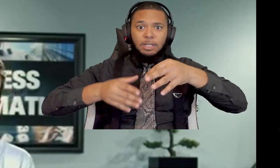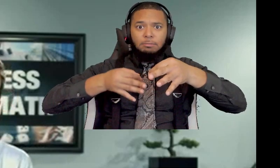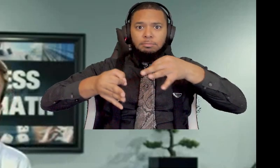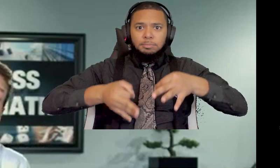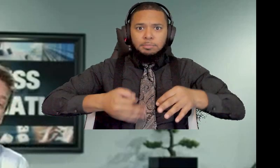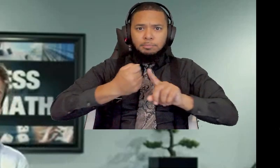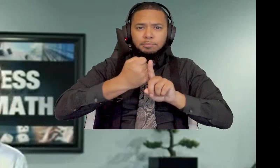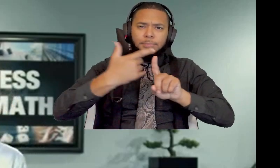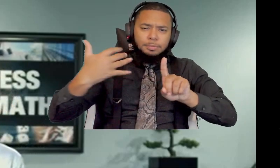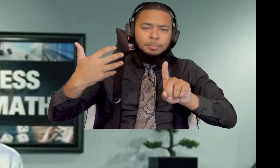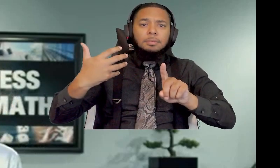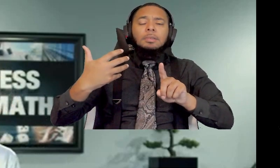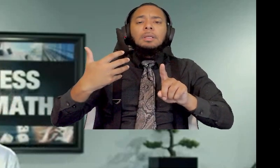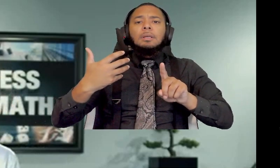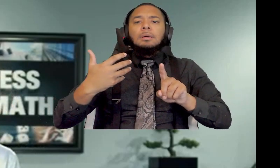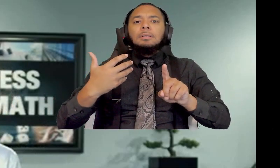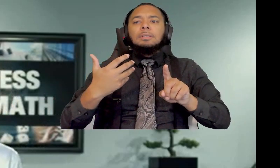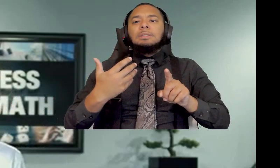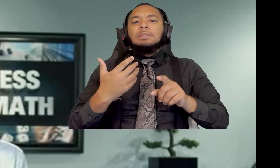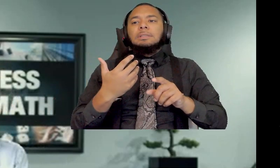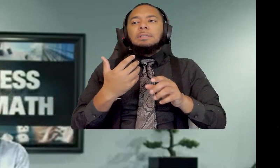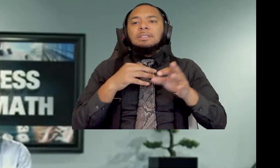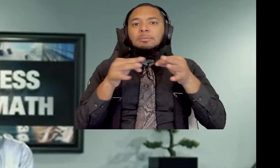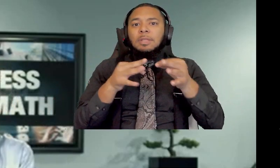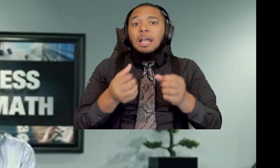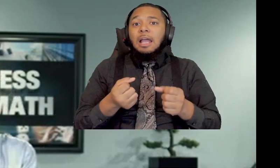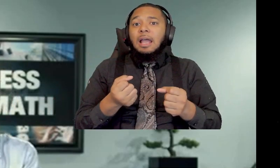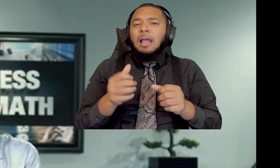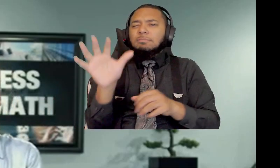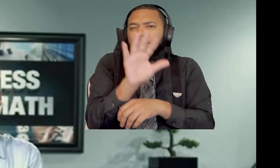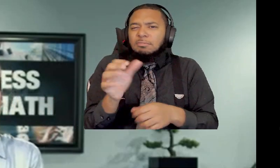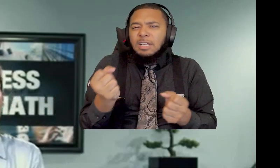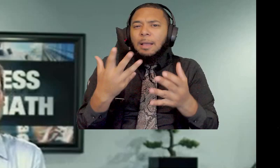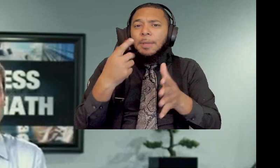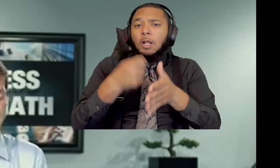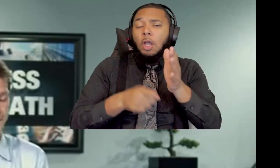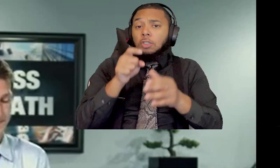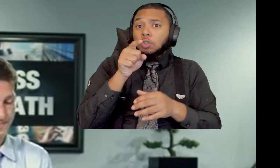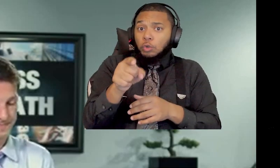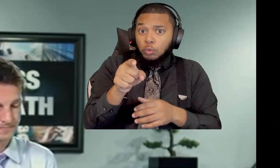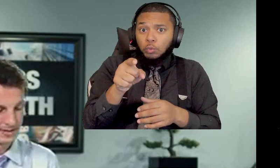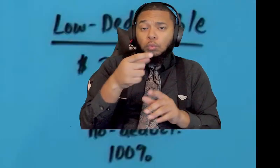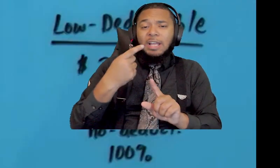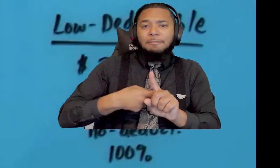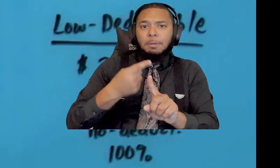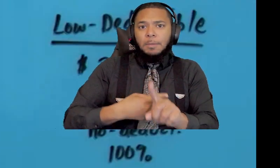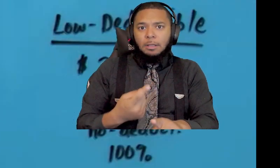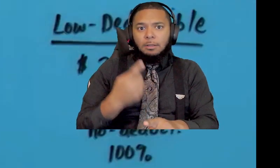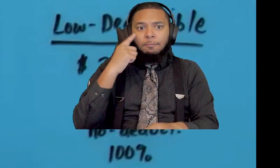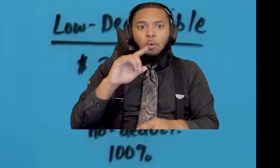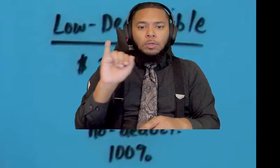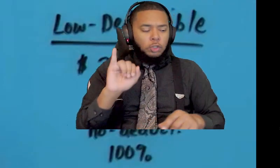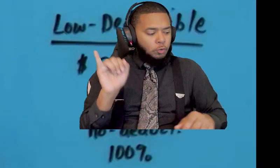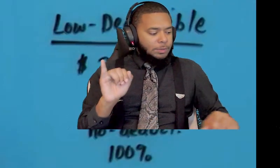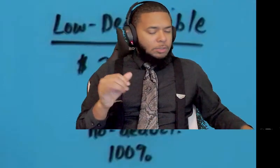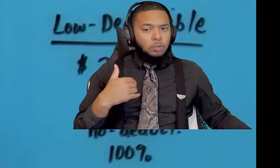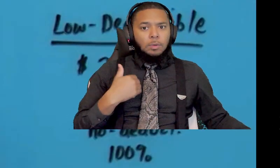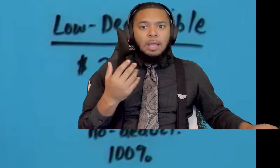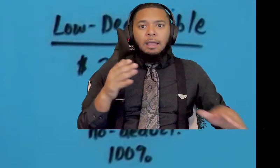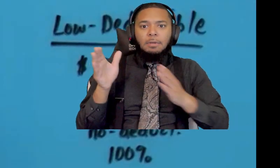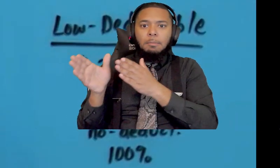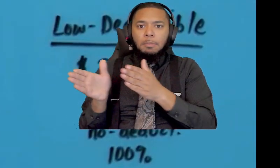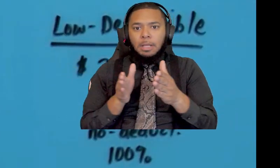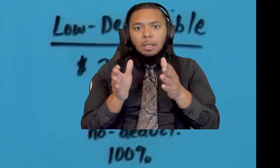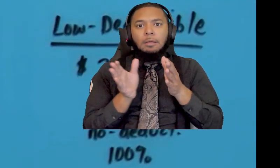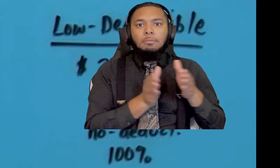understand approximately how much it costs you as the end consumer per month so I've got two different plans here